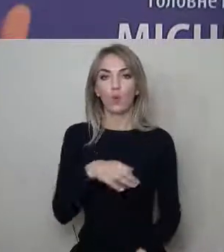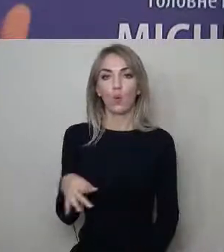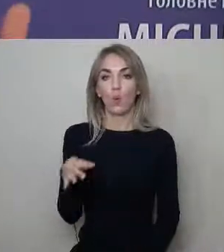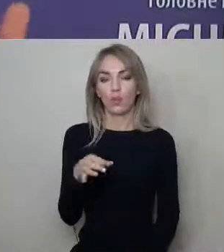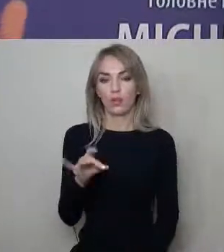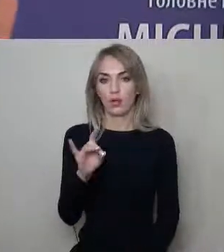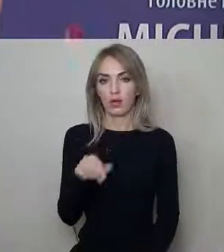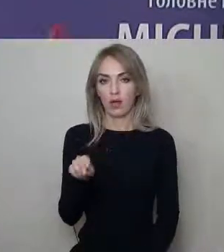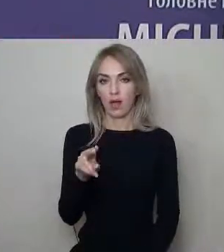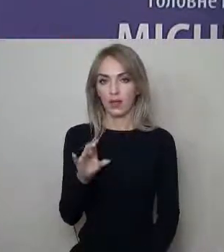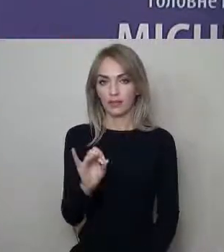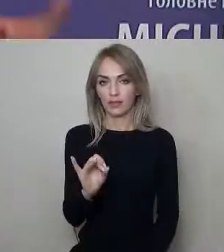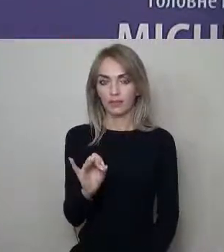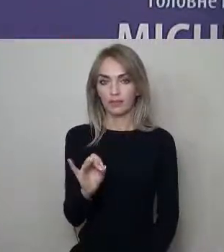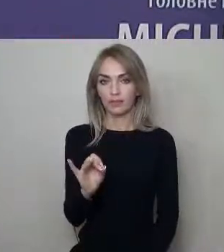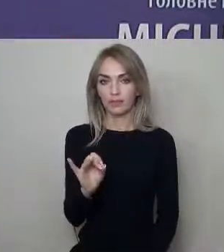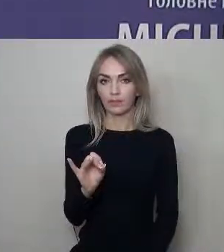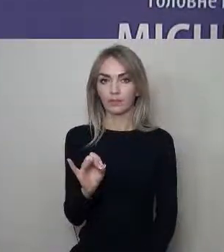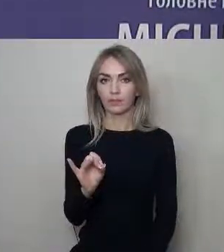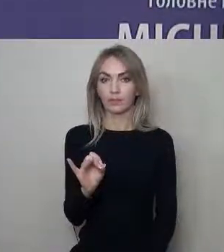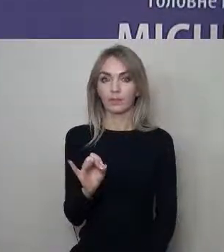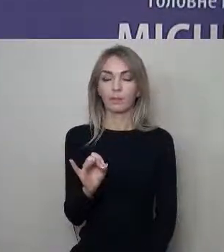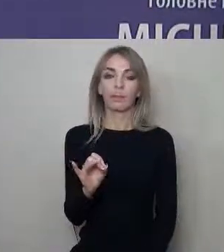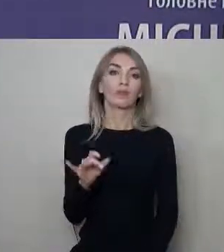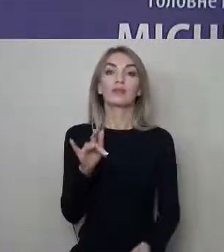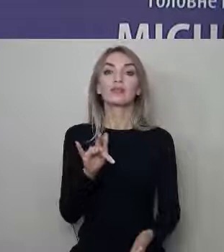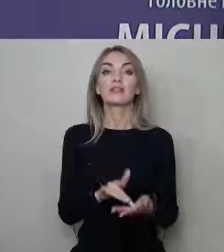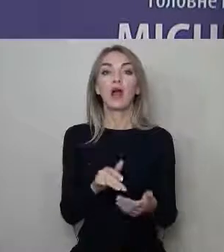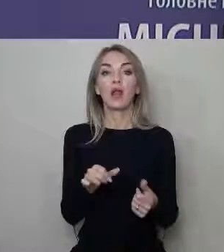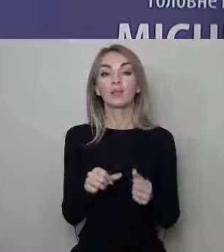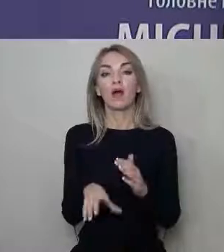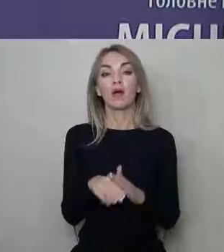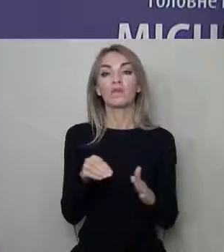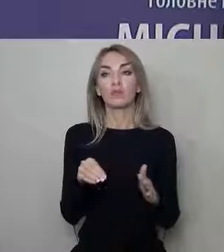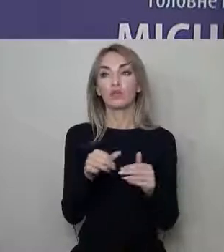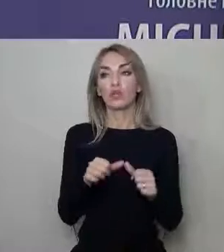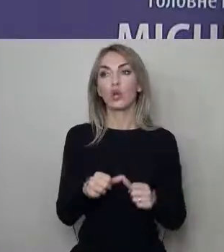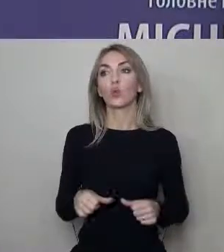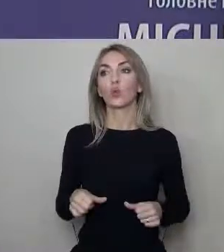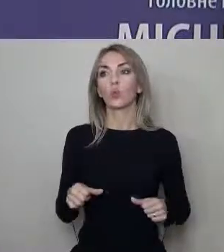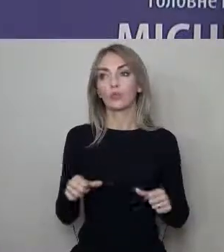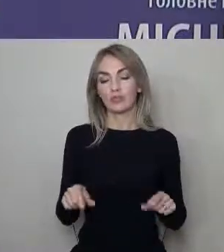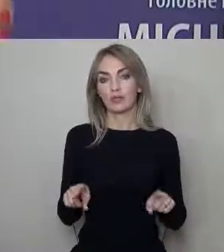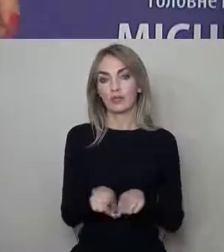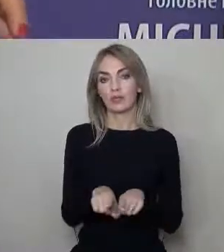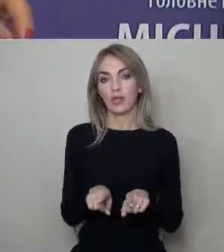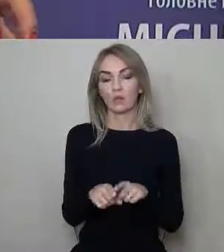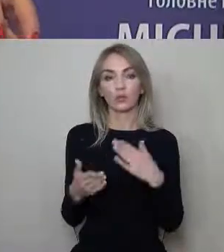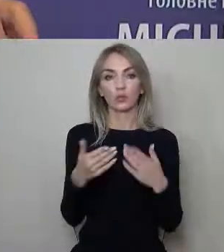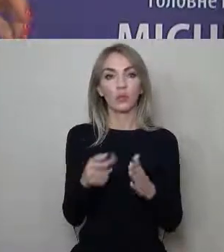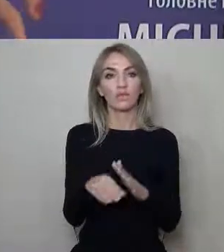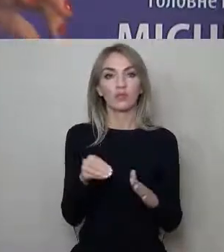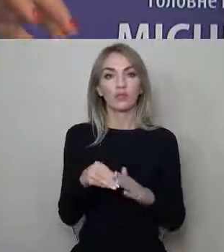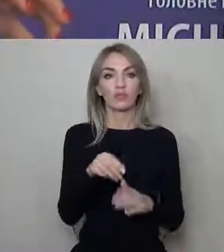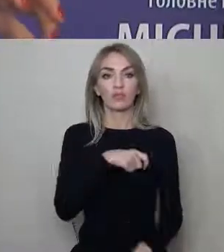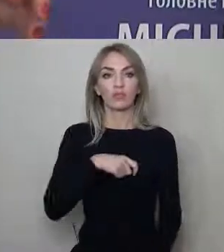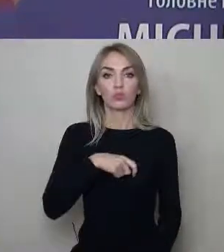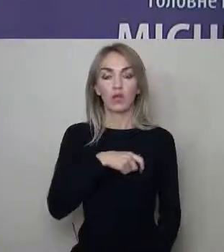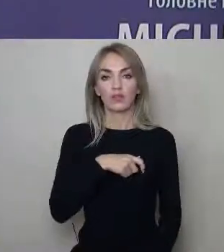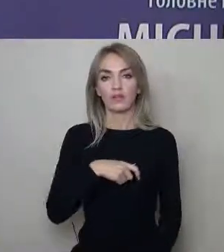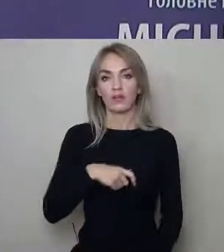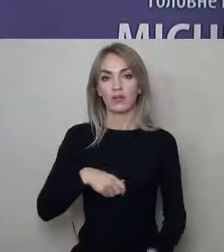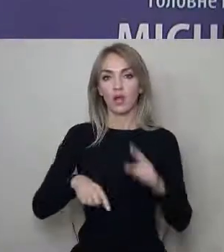organization of the elections to Oblast Council. The CSC is superior to rayons with respect